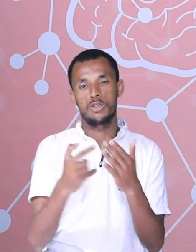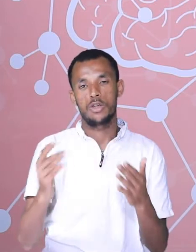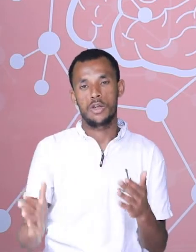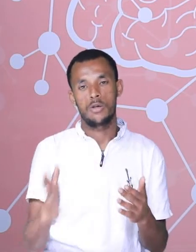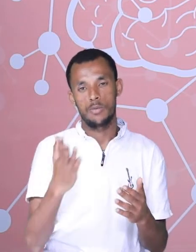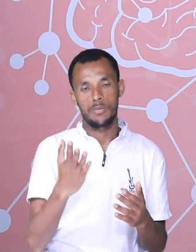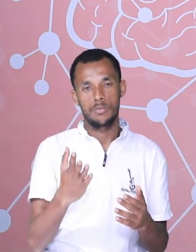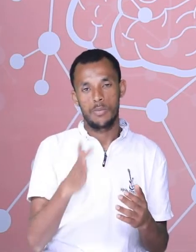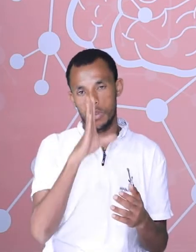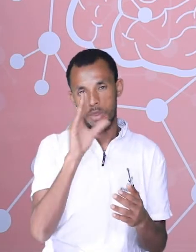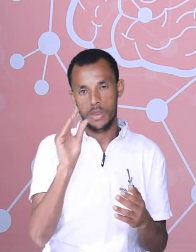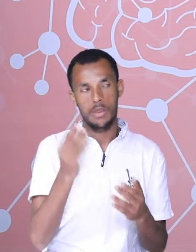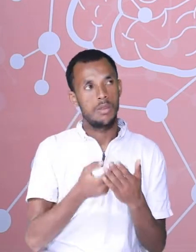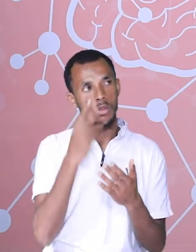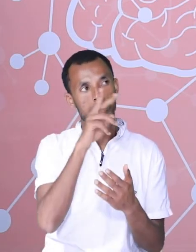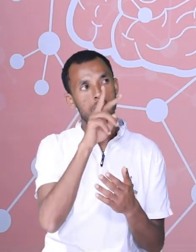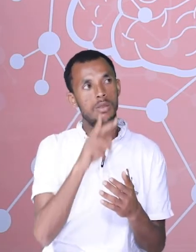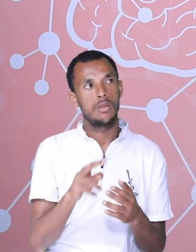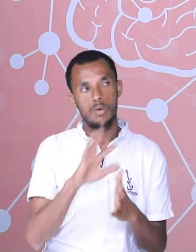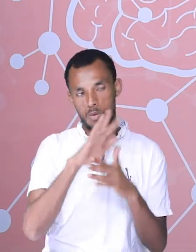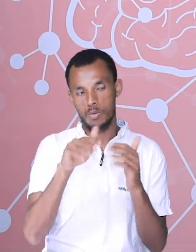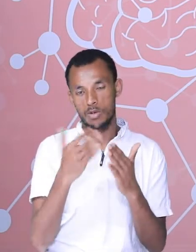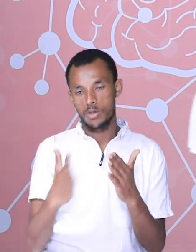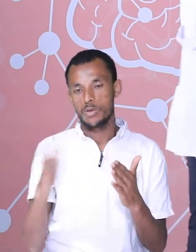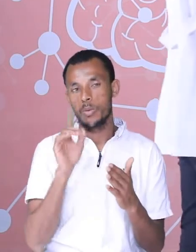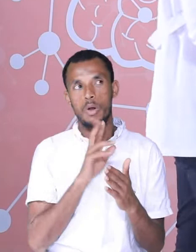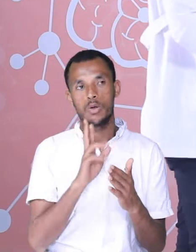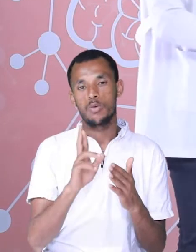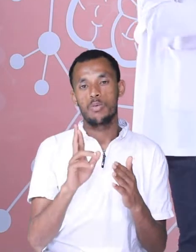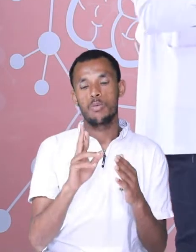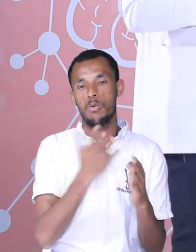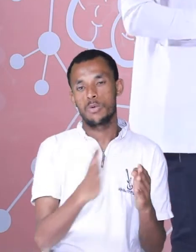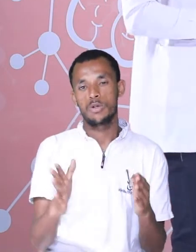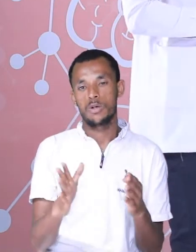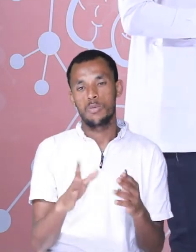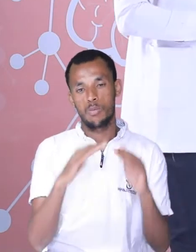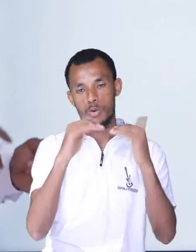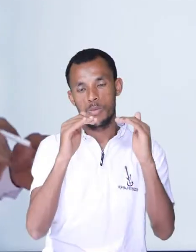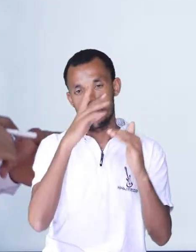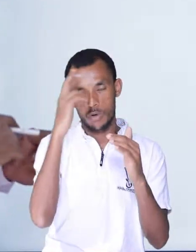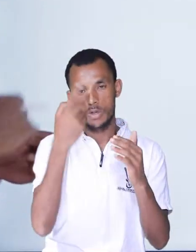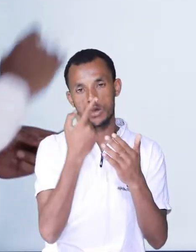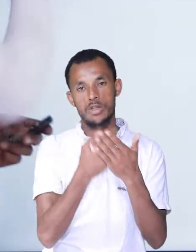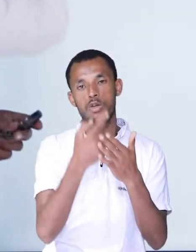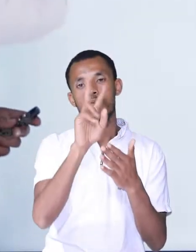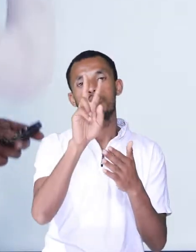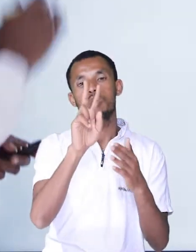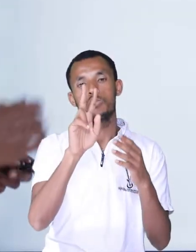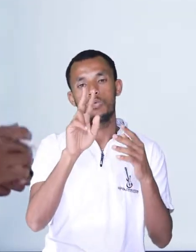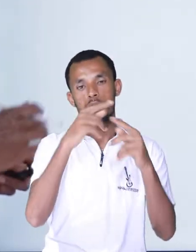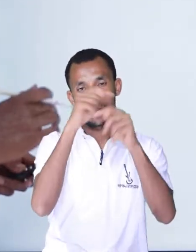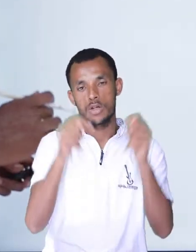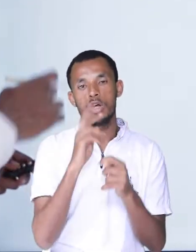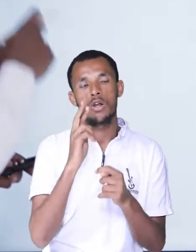to this side and this side have to be proportional to this side because the two triangles are similar. So